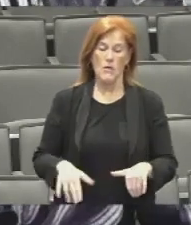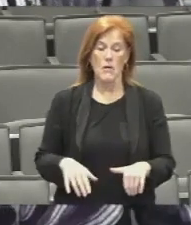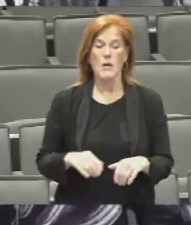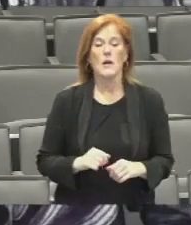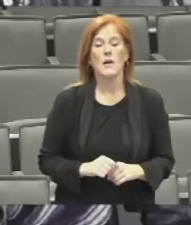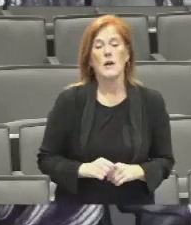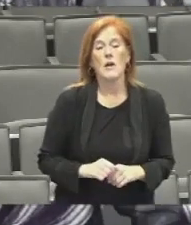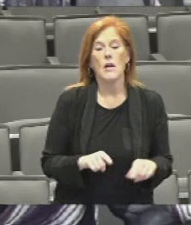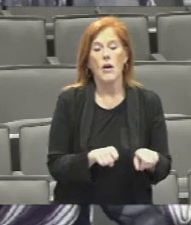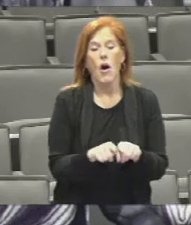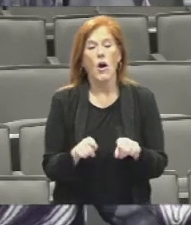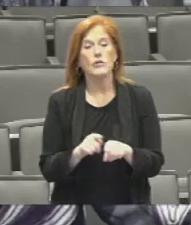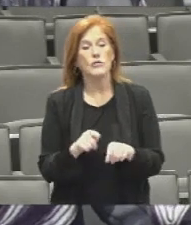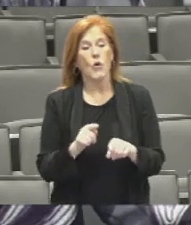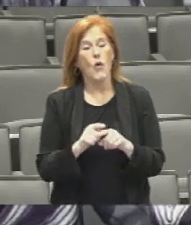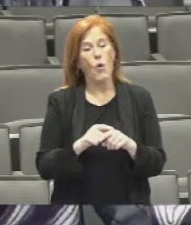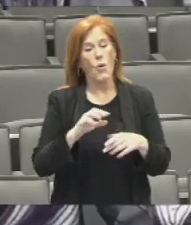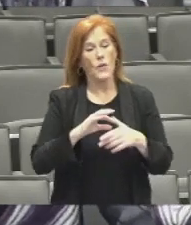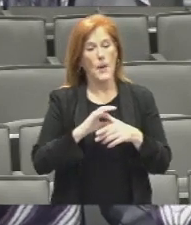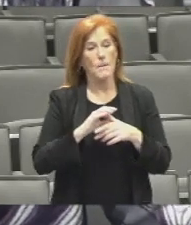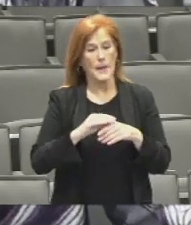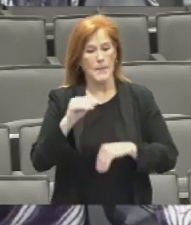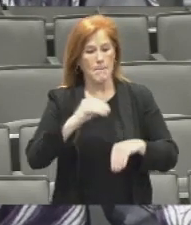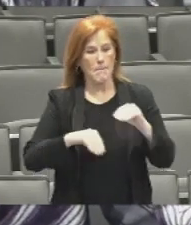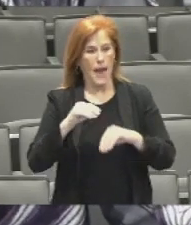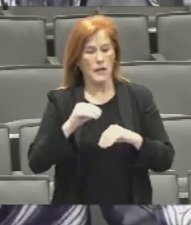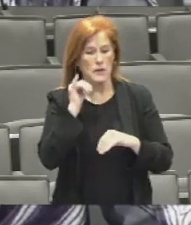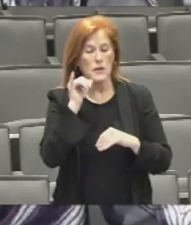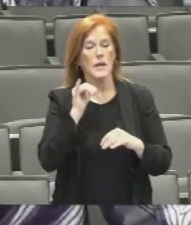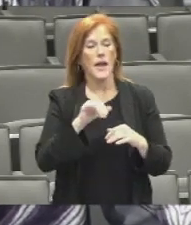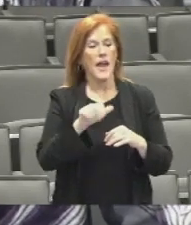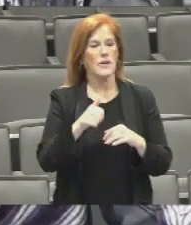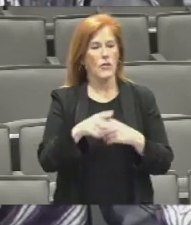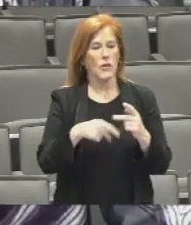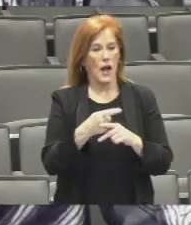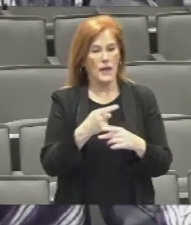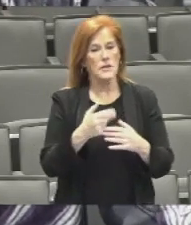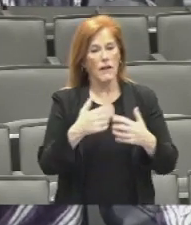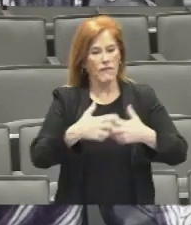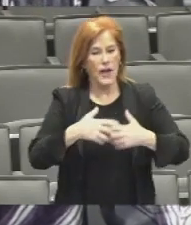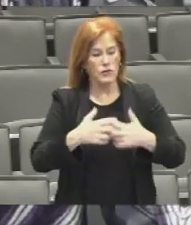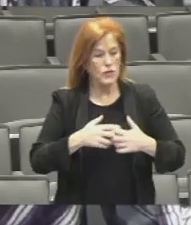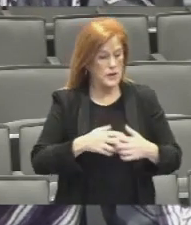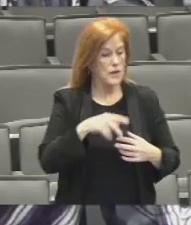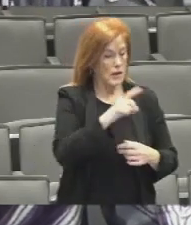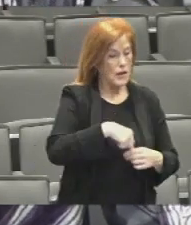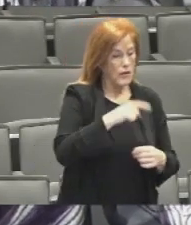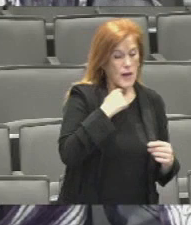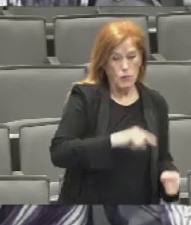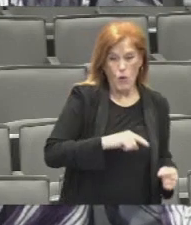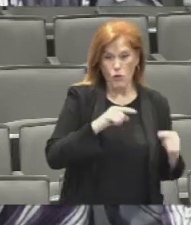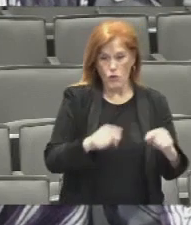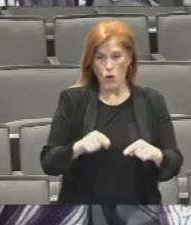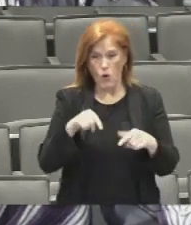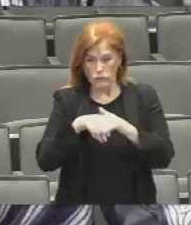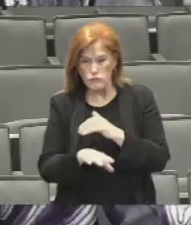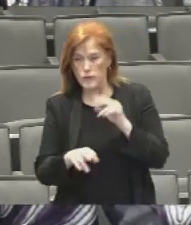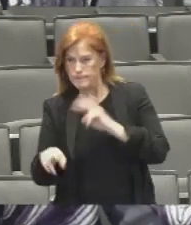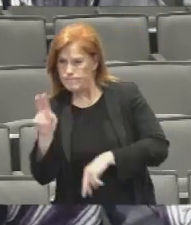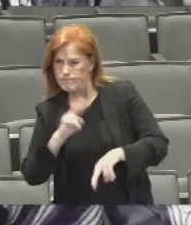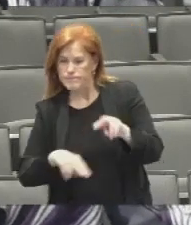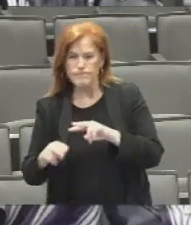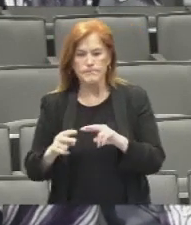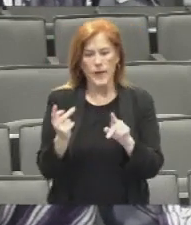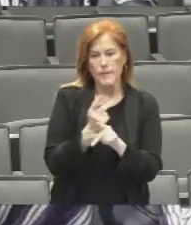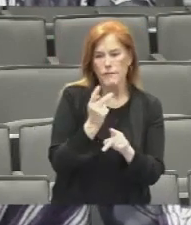into meatpacking or food production facilities to do the same thing, to look at the infection control practices,